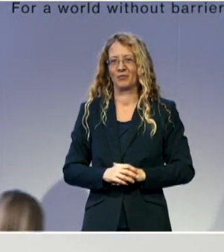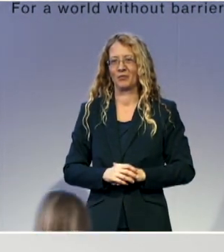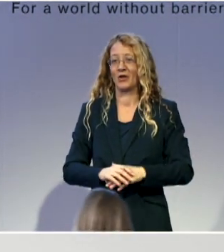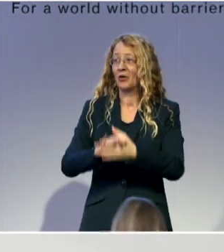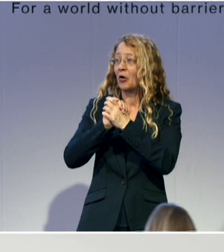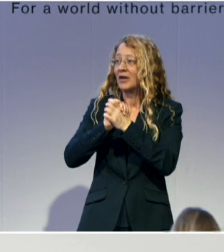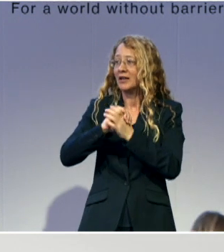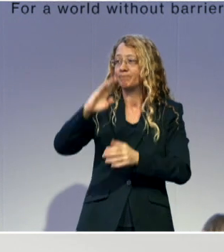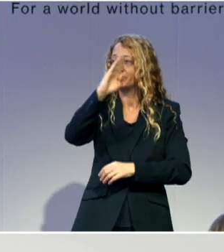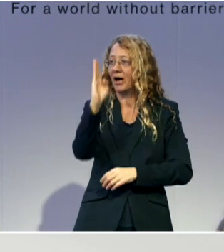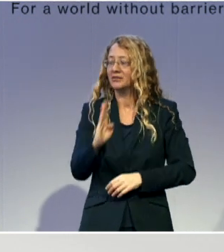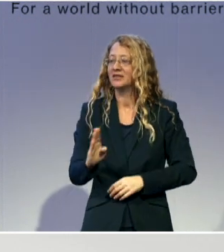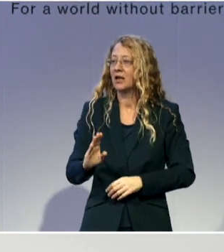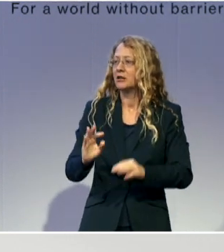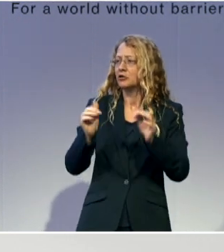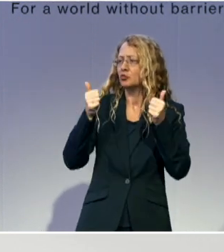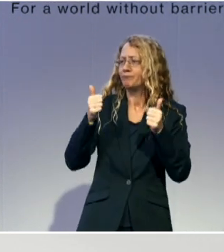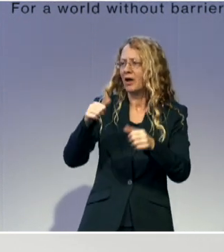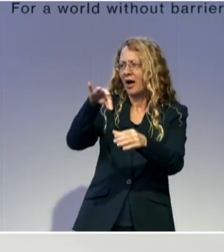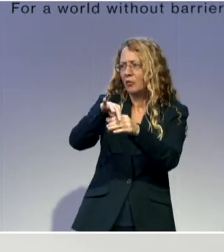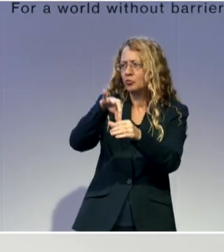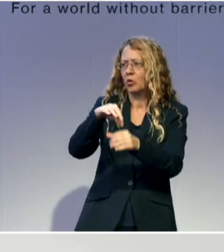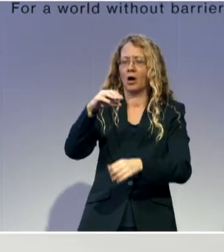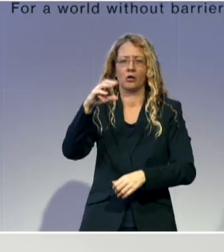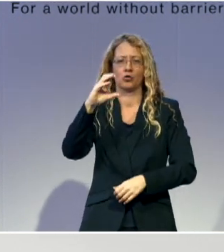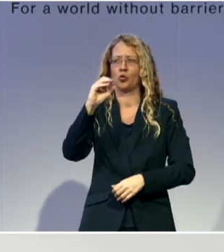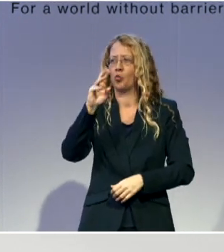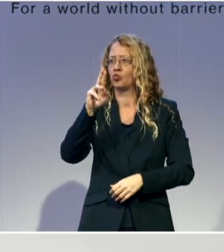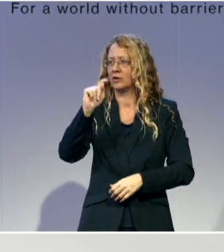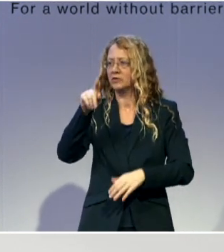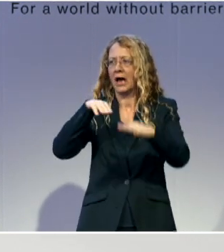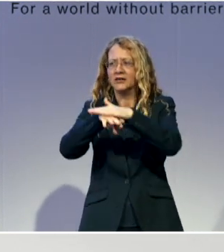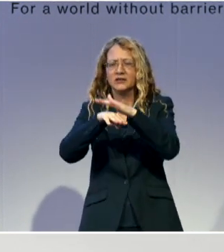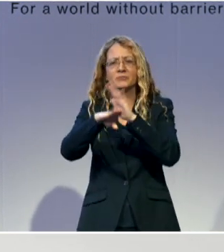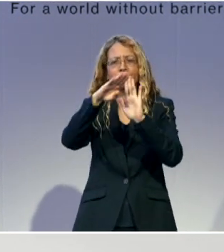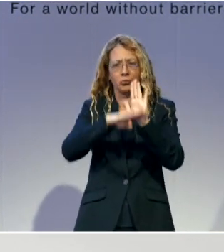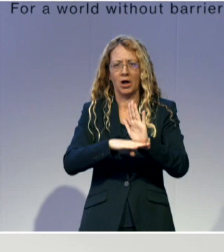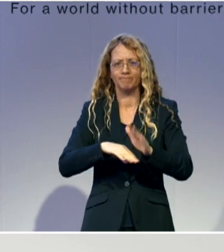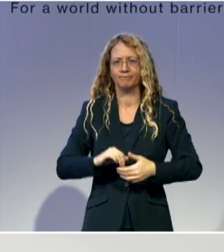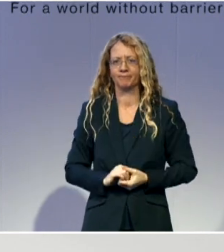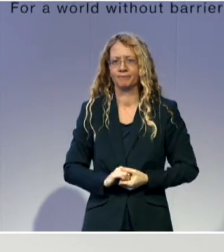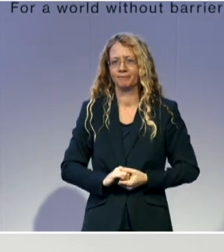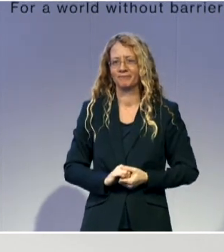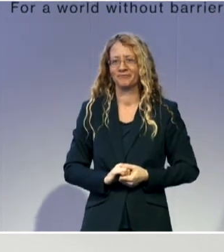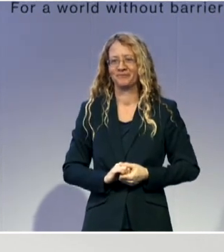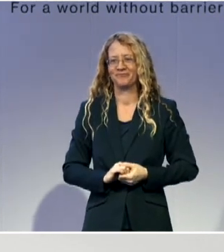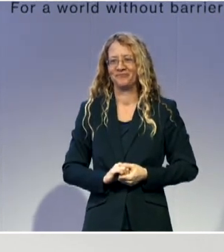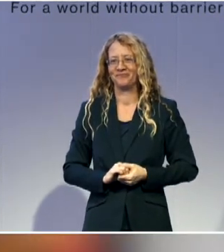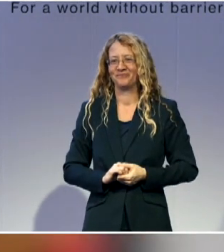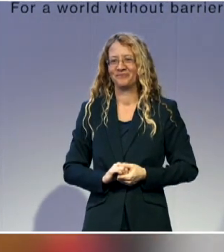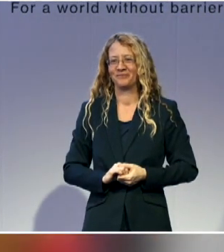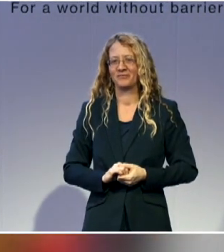Congratulations to the Superior Electoral Courts Accessibility Program from Brazil. The Electoral